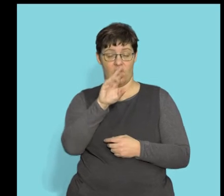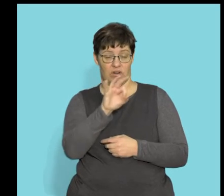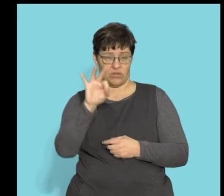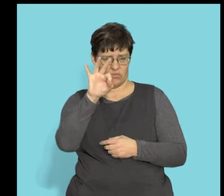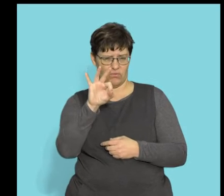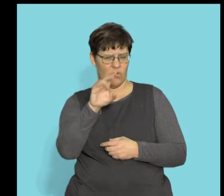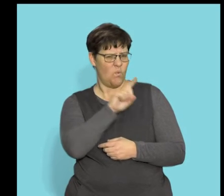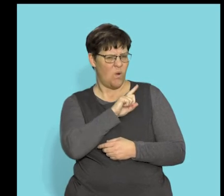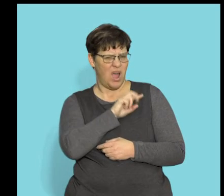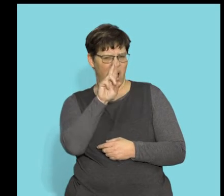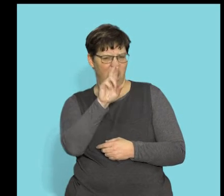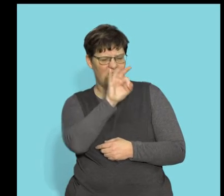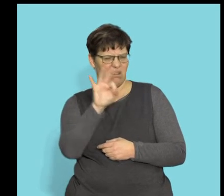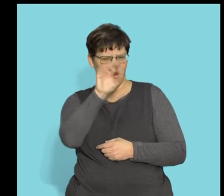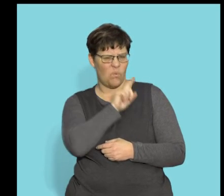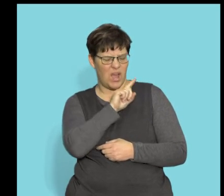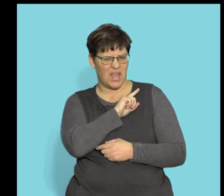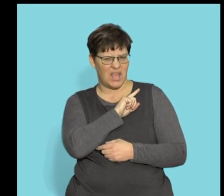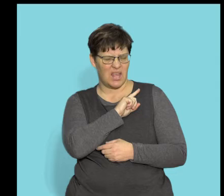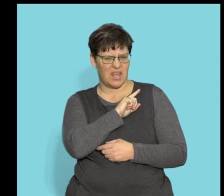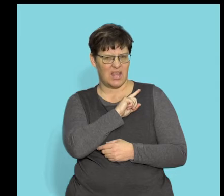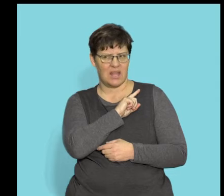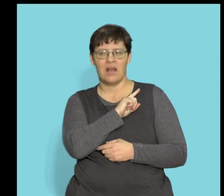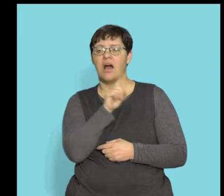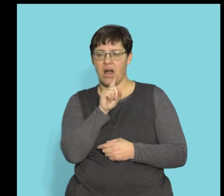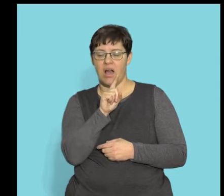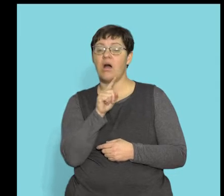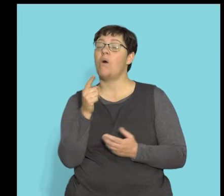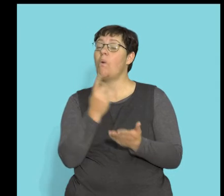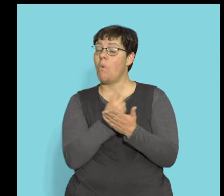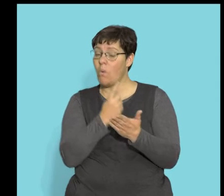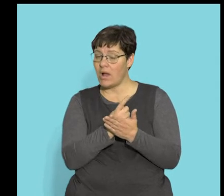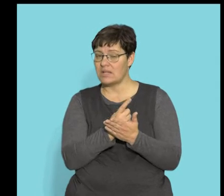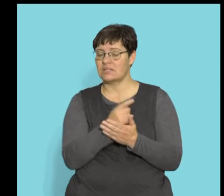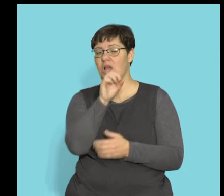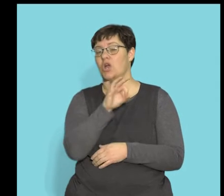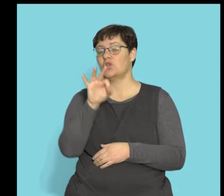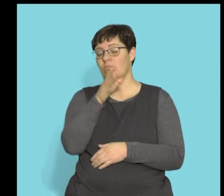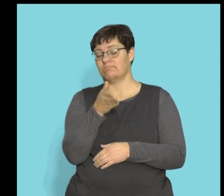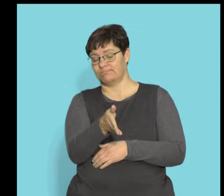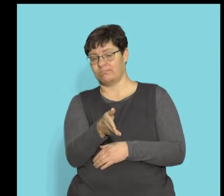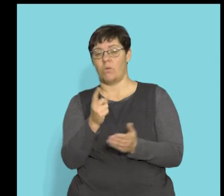you're curious about why the r is cubed, just remember that all of my units for volume will always have a